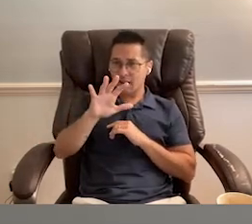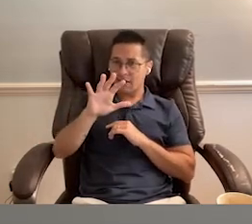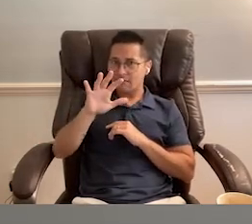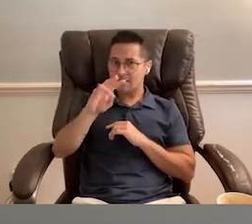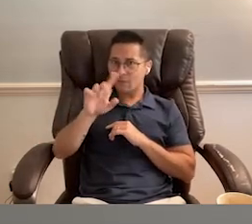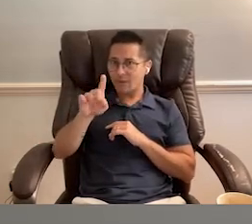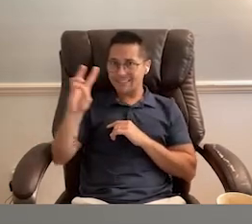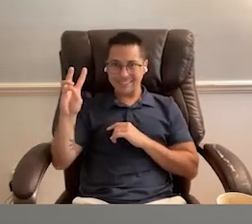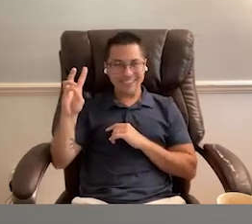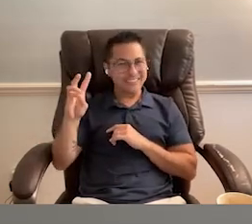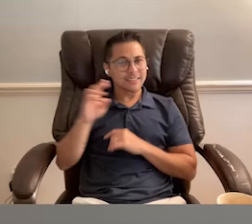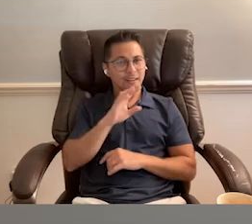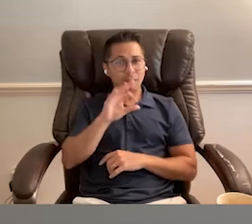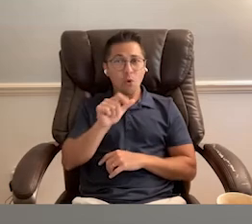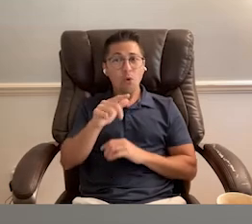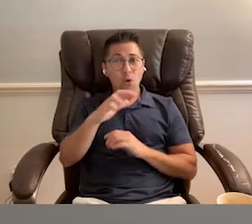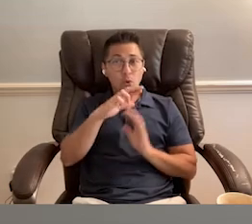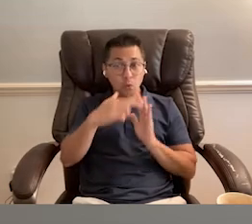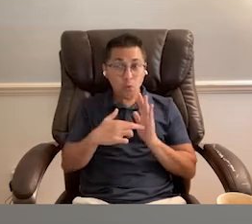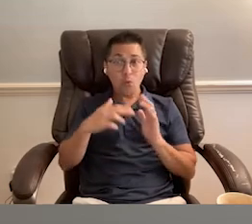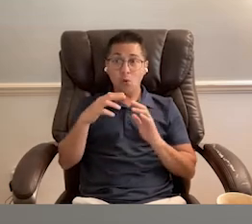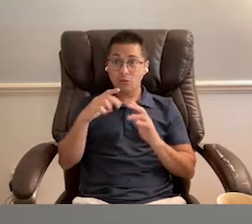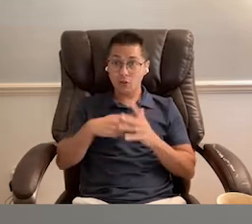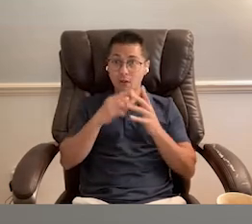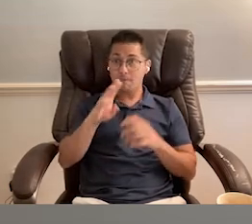1003.5716, which is now Florida Board Rule as of March 15th,